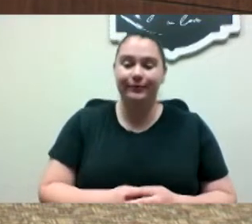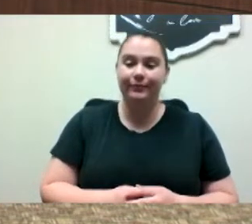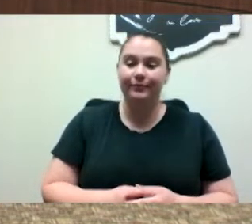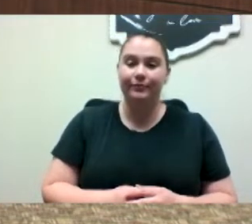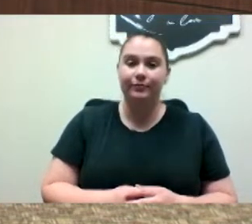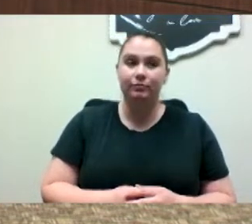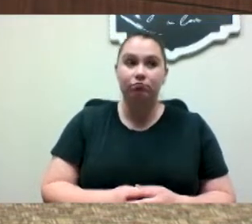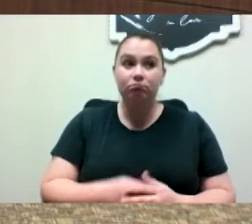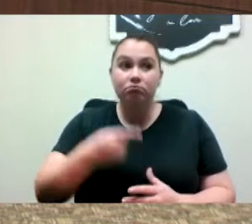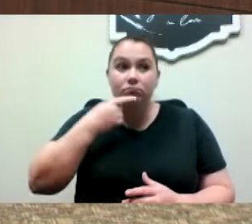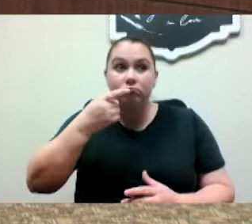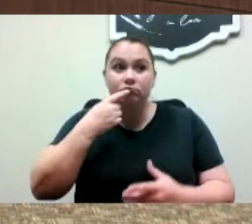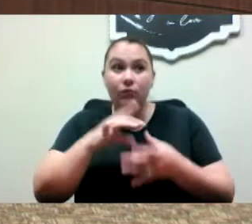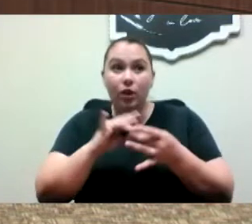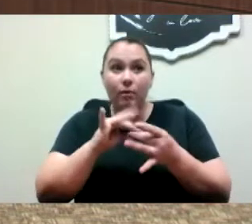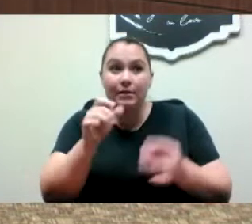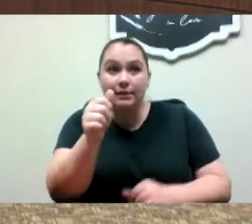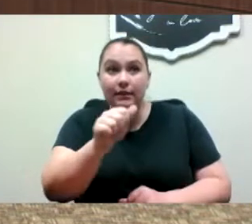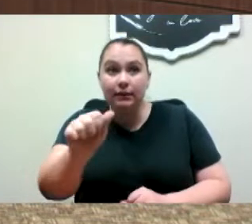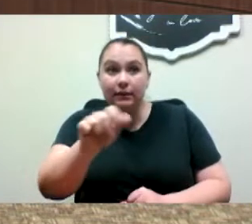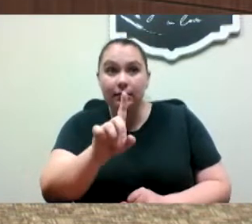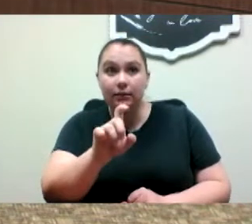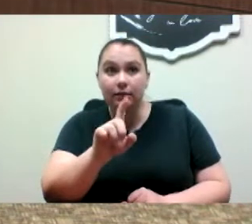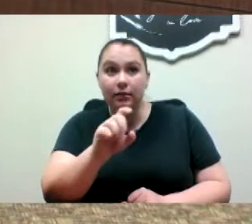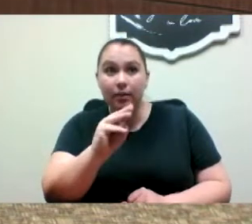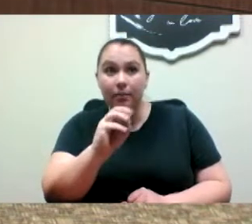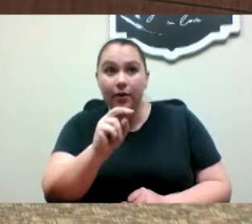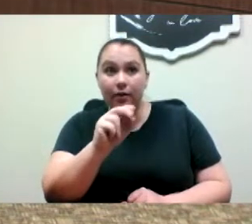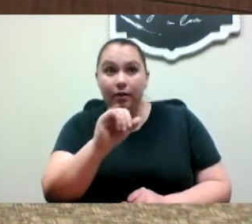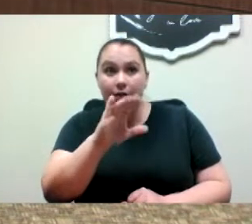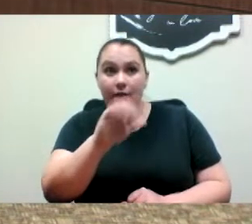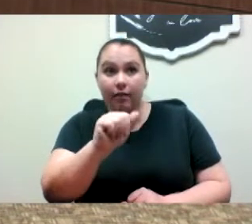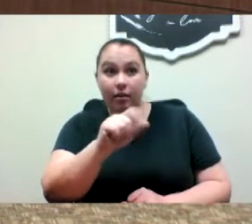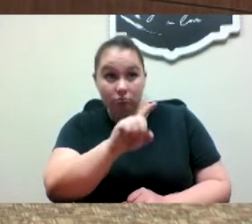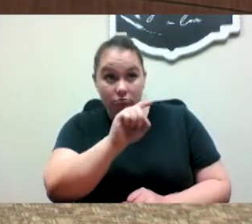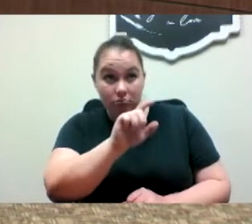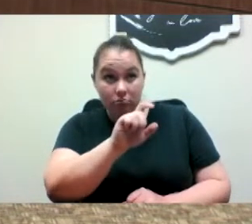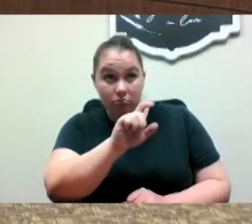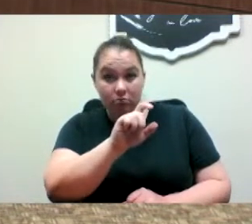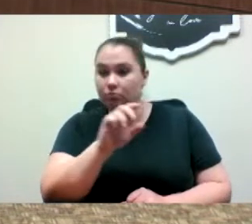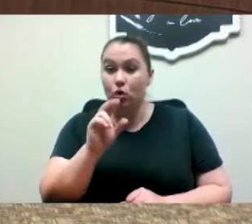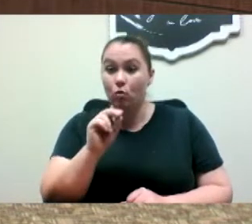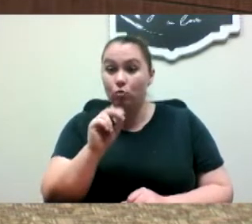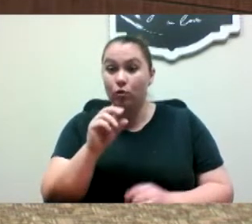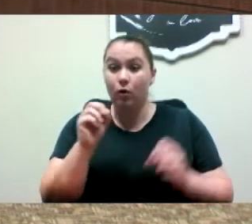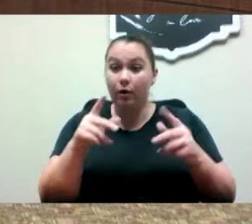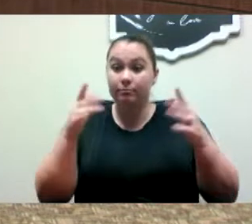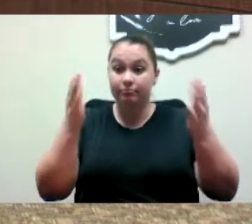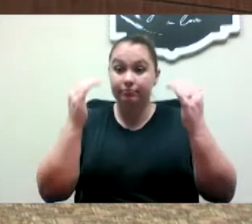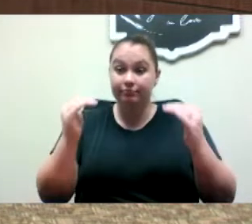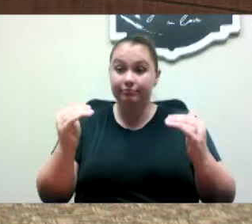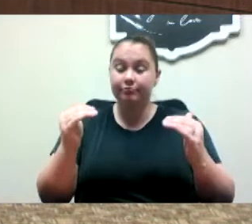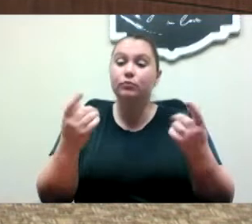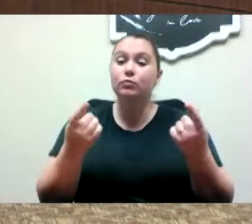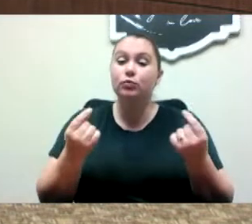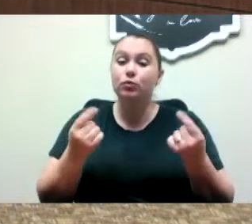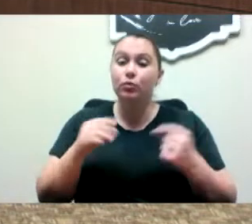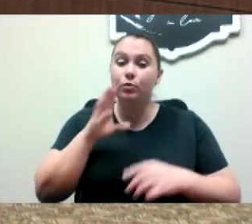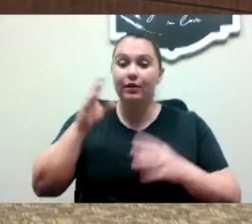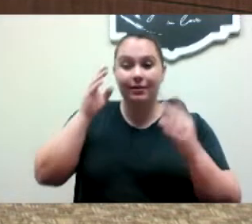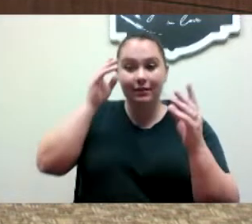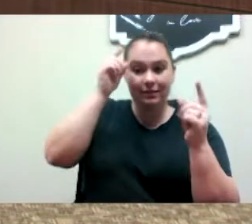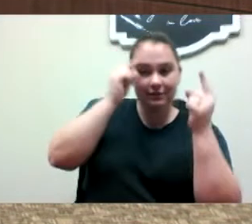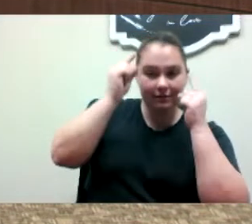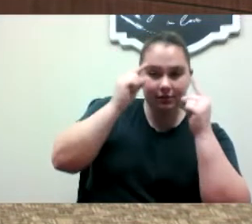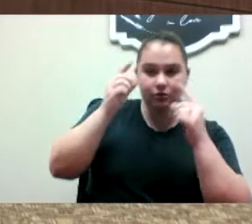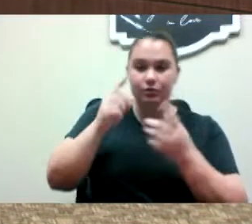We have any public comments, Monica? No? Okay. So next on our agenda is to consider, discuss,